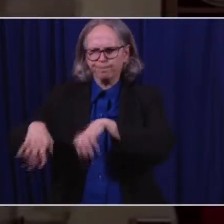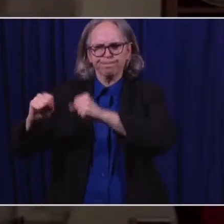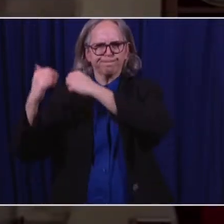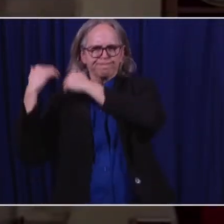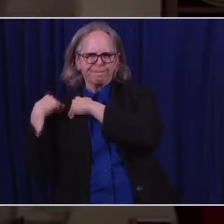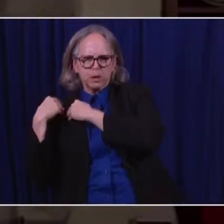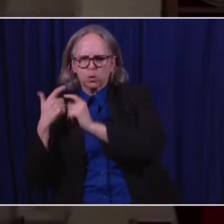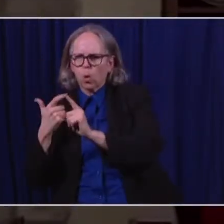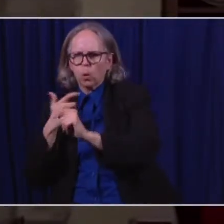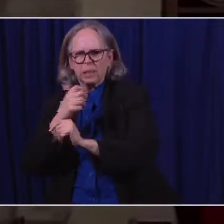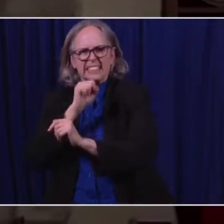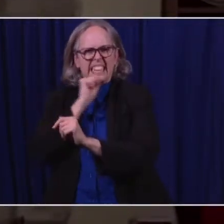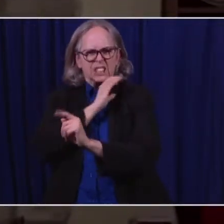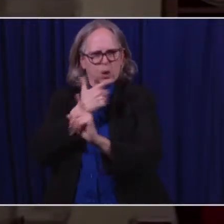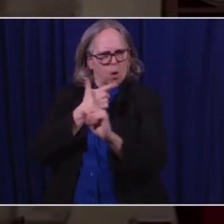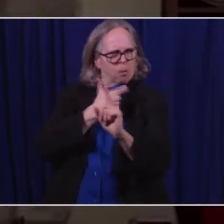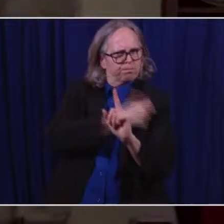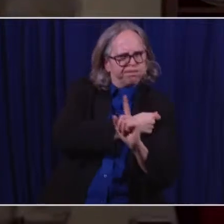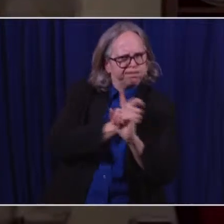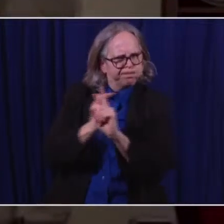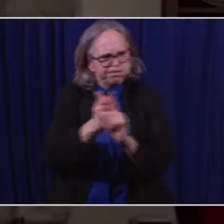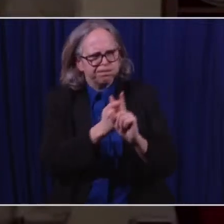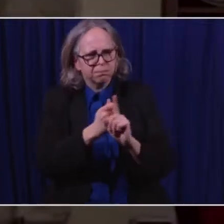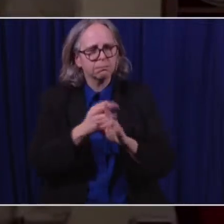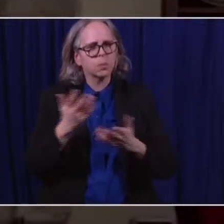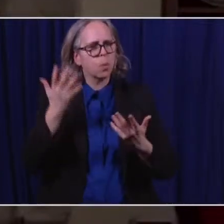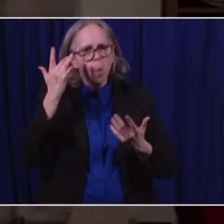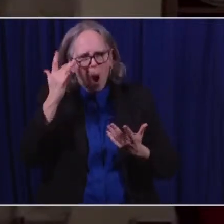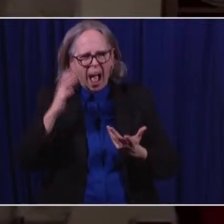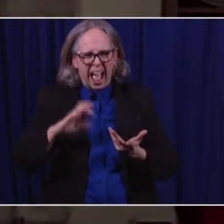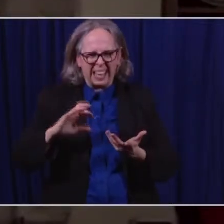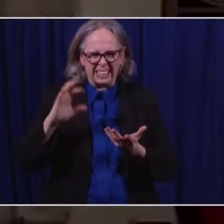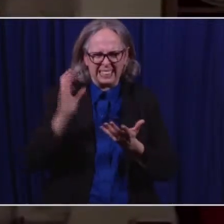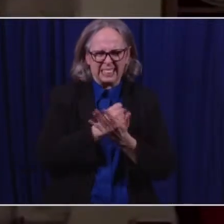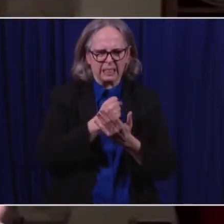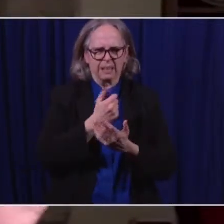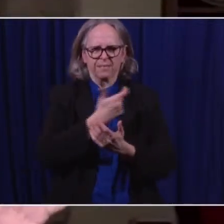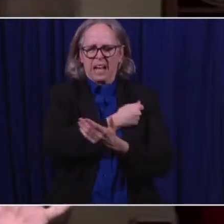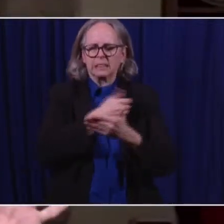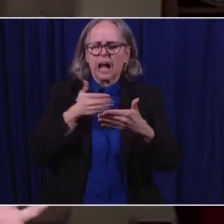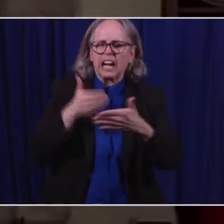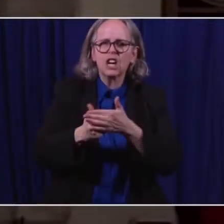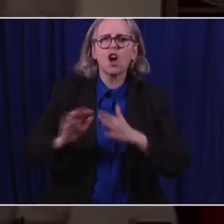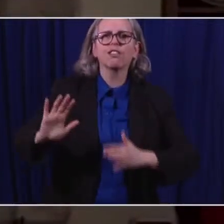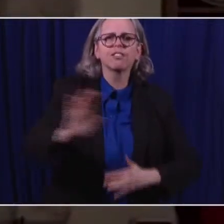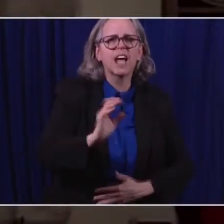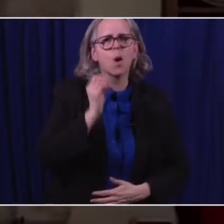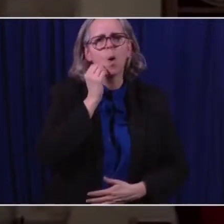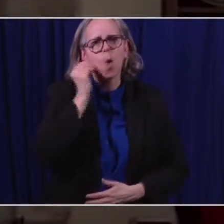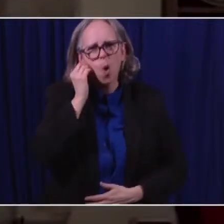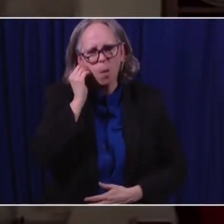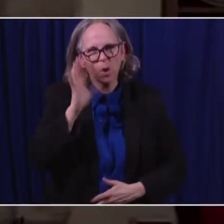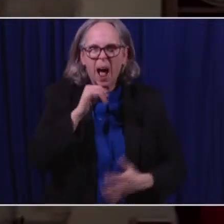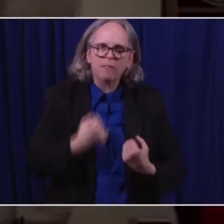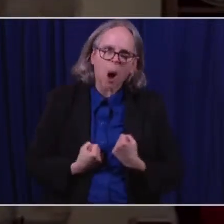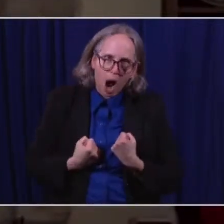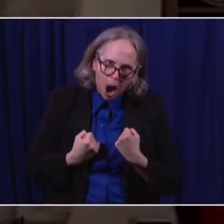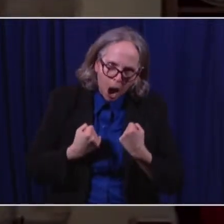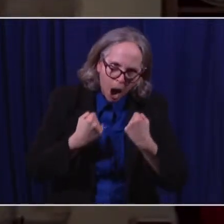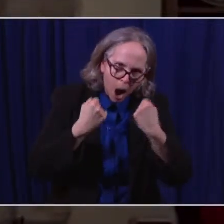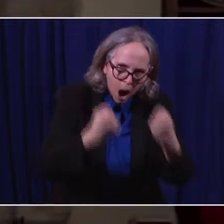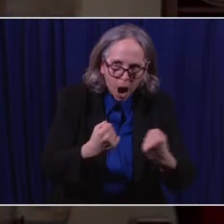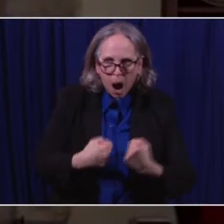home. Again, we've started with over 700. As we get more vaccines, that could go up to as high as